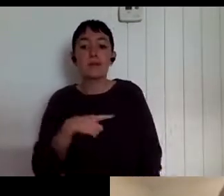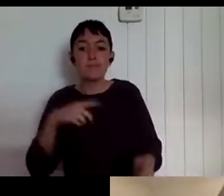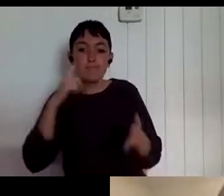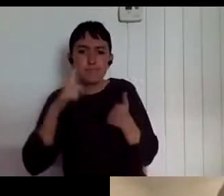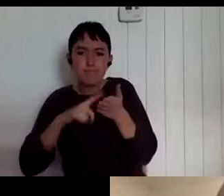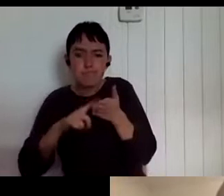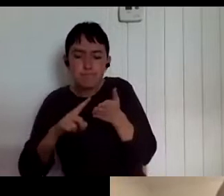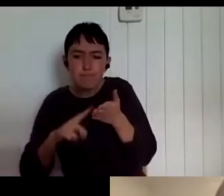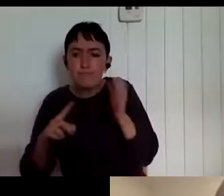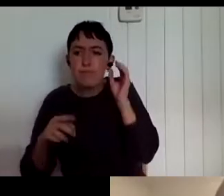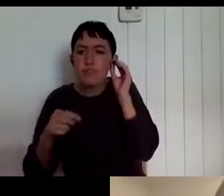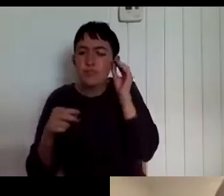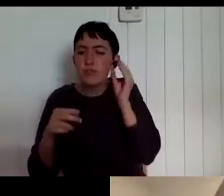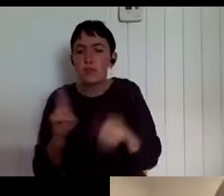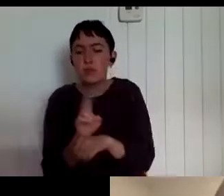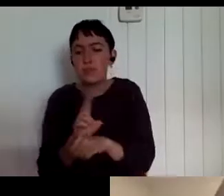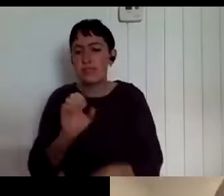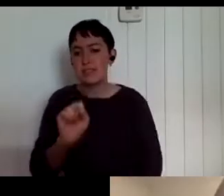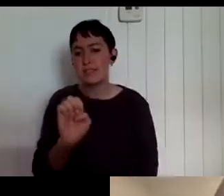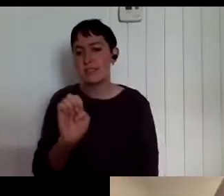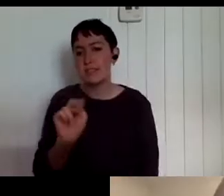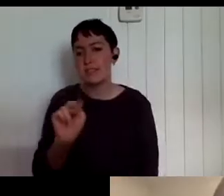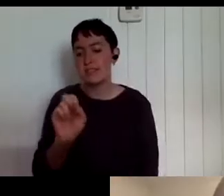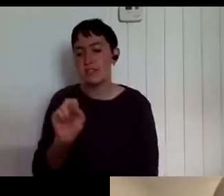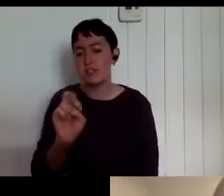for other applications like batteries.